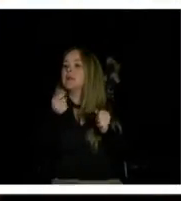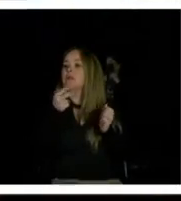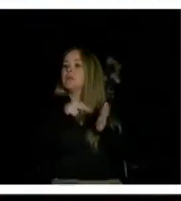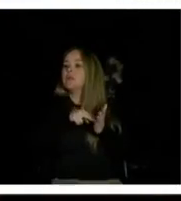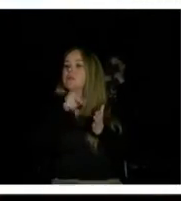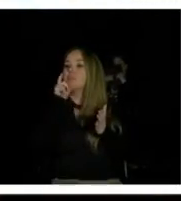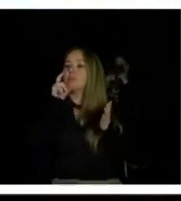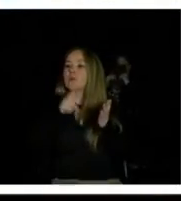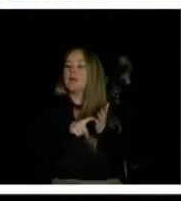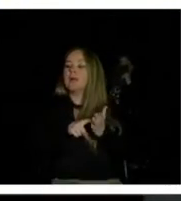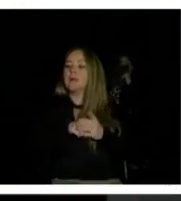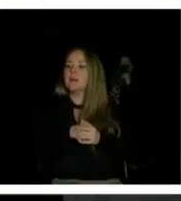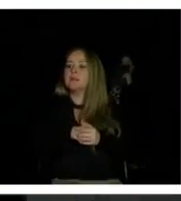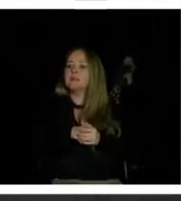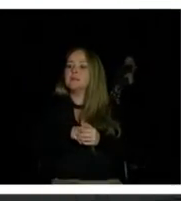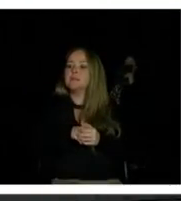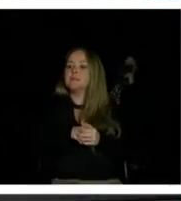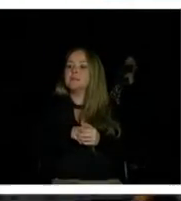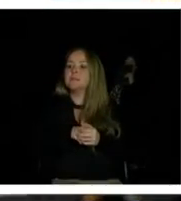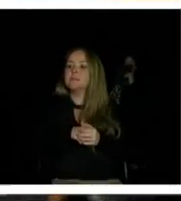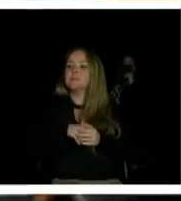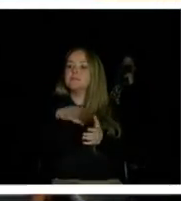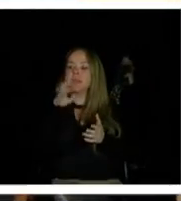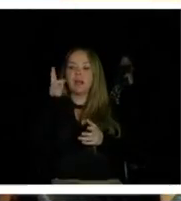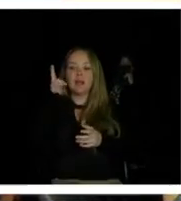they're here too to listen and learn.